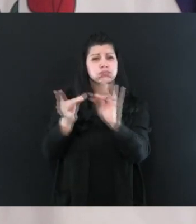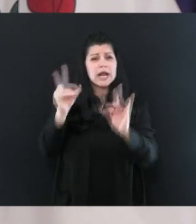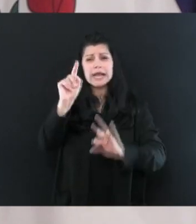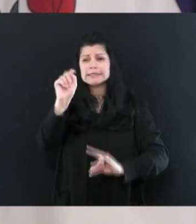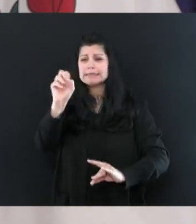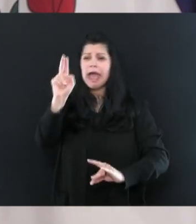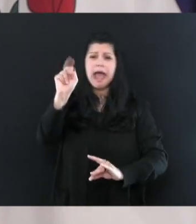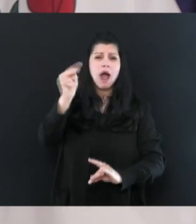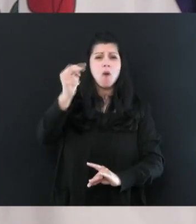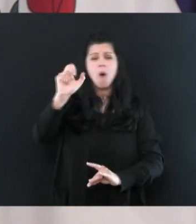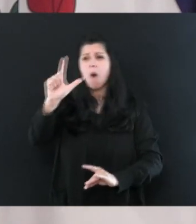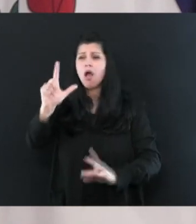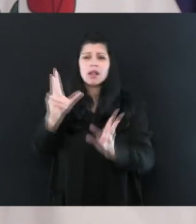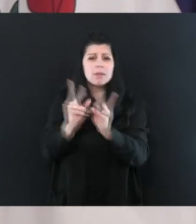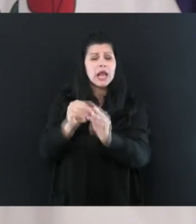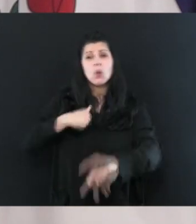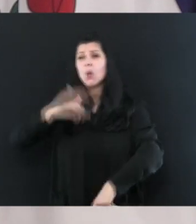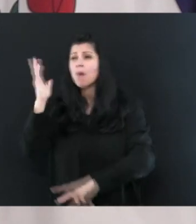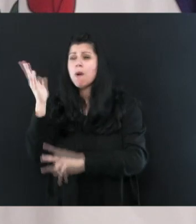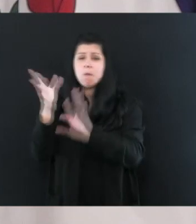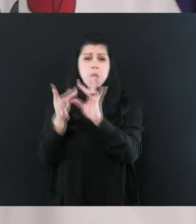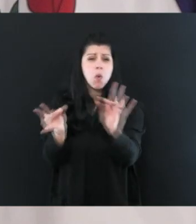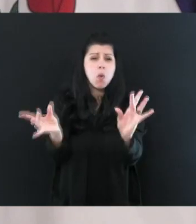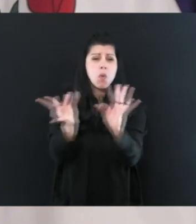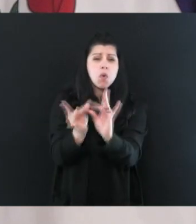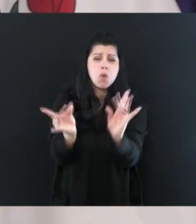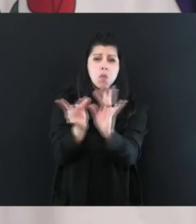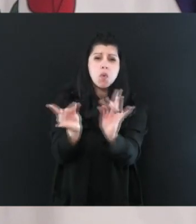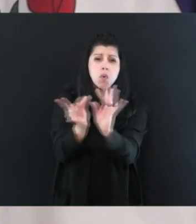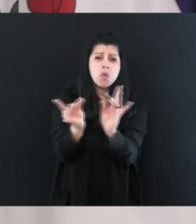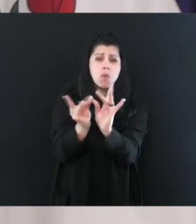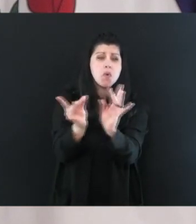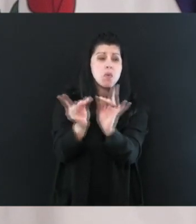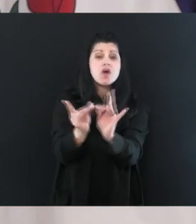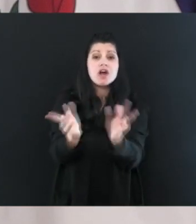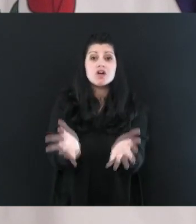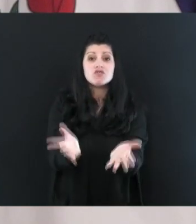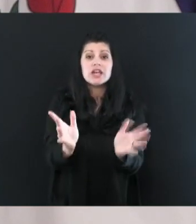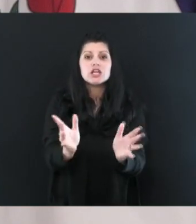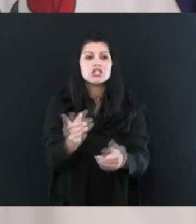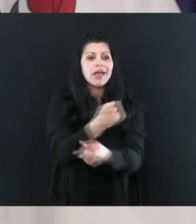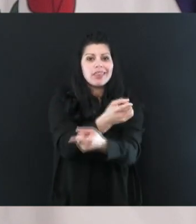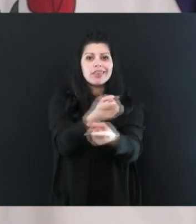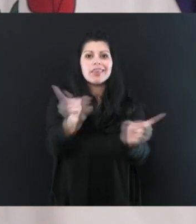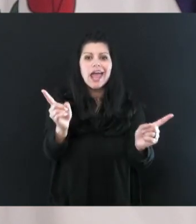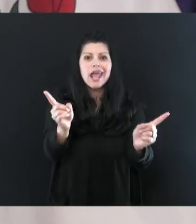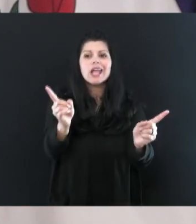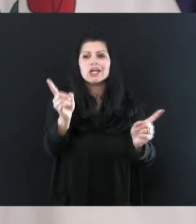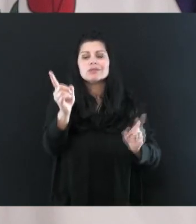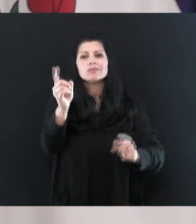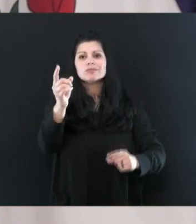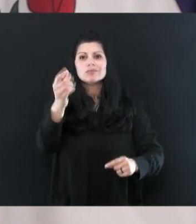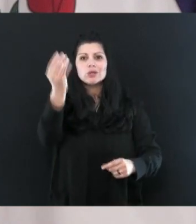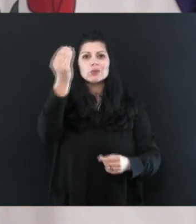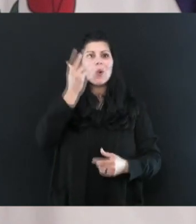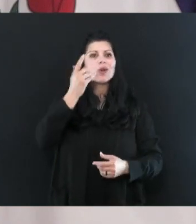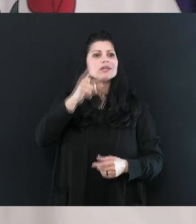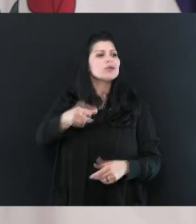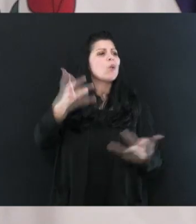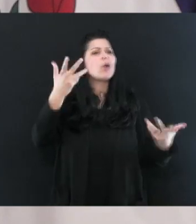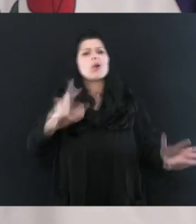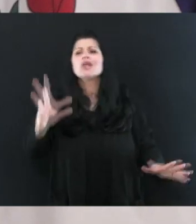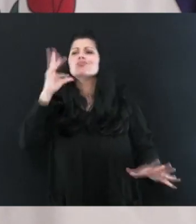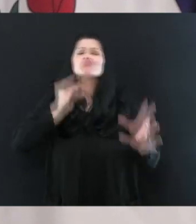stuff before, but what happens is after the fact, then our taxes go up like crazy and